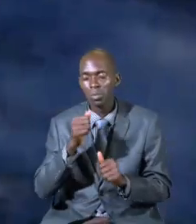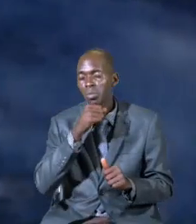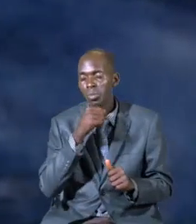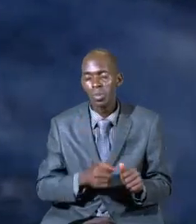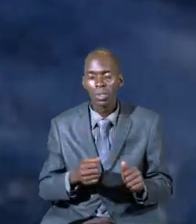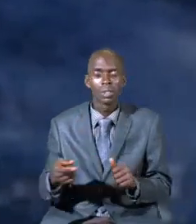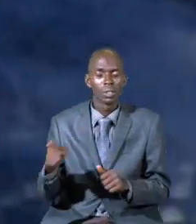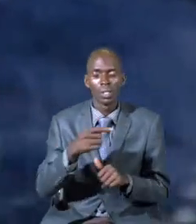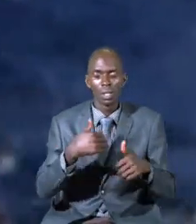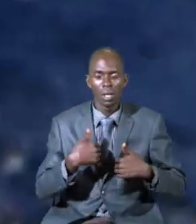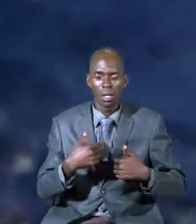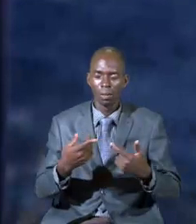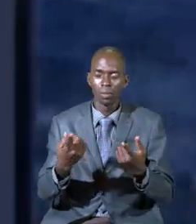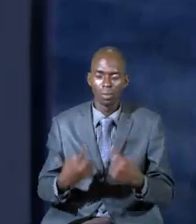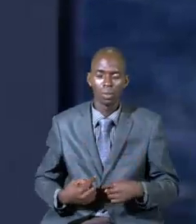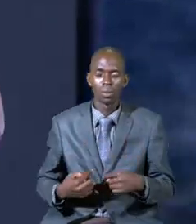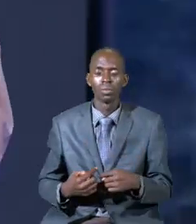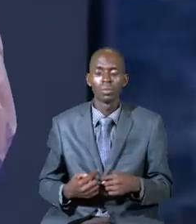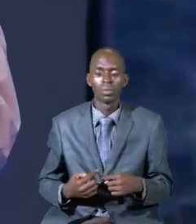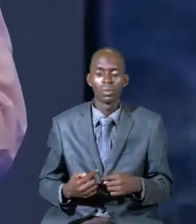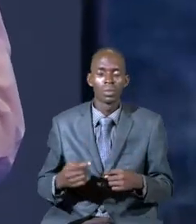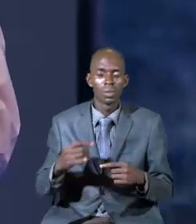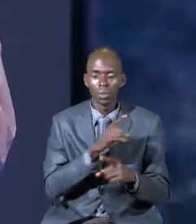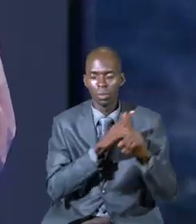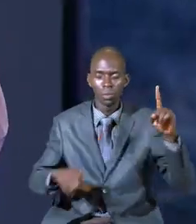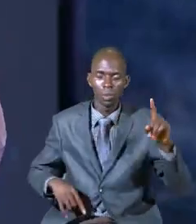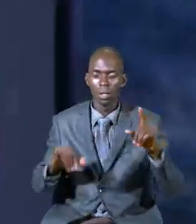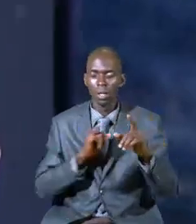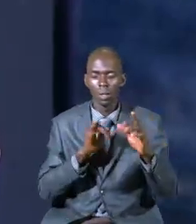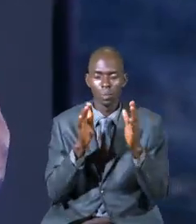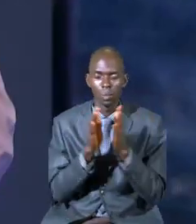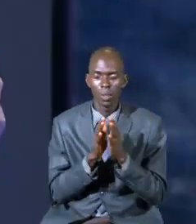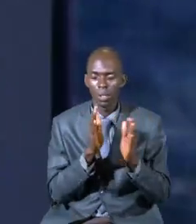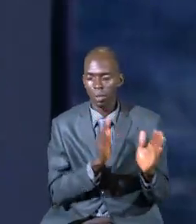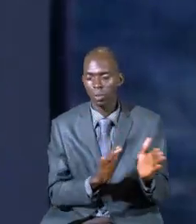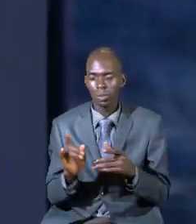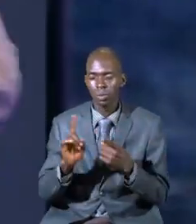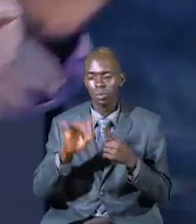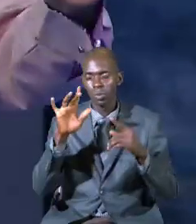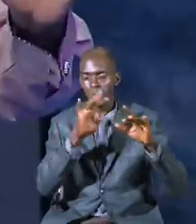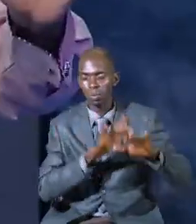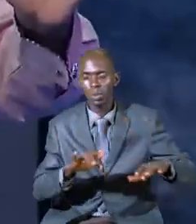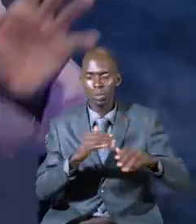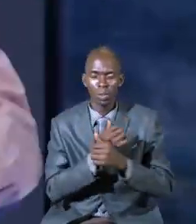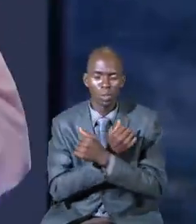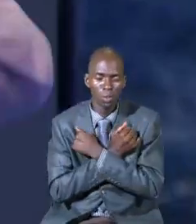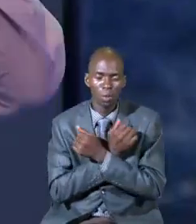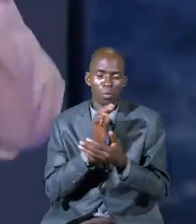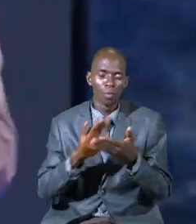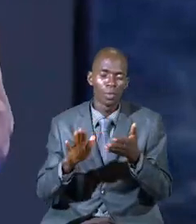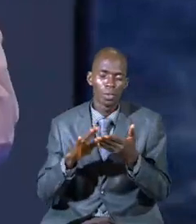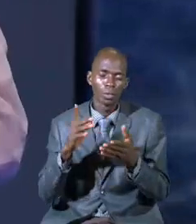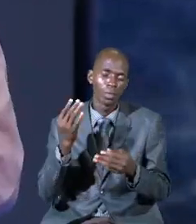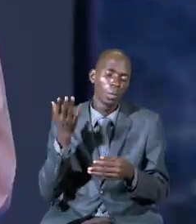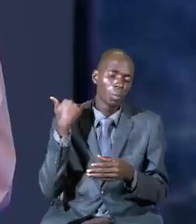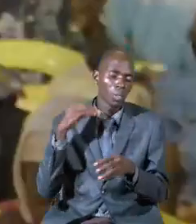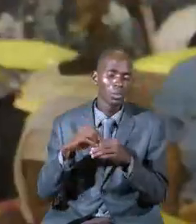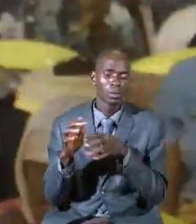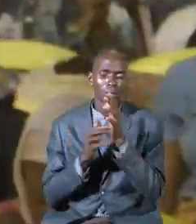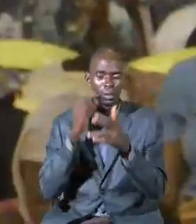come. Lord, I pray, according to your mercy, according to your love, forgive the past in